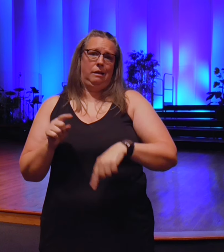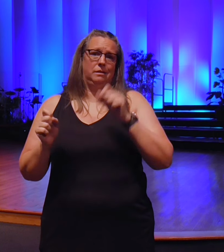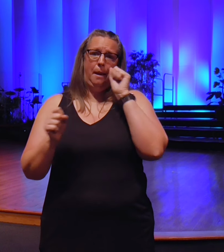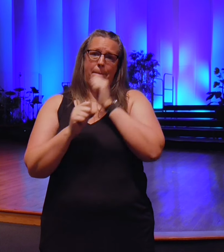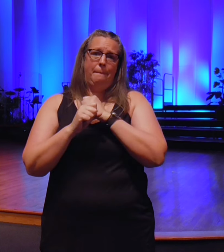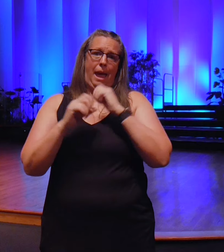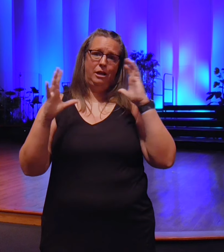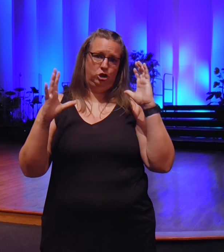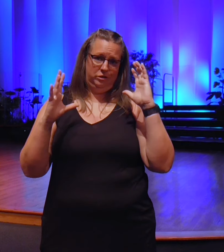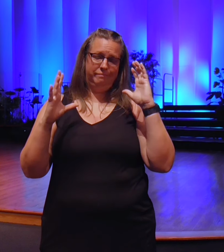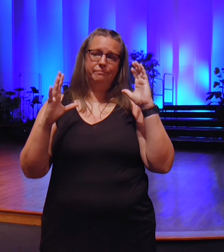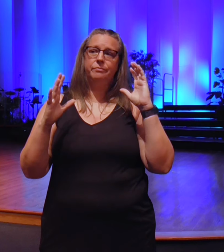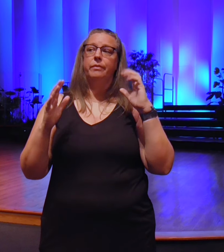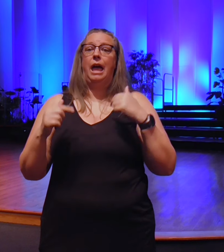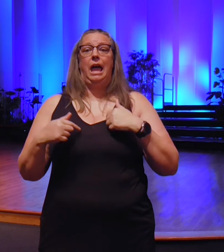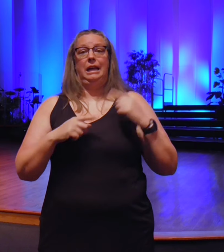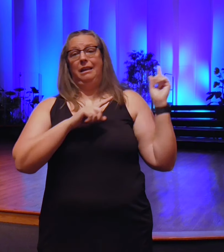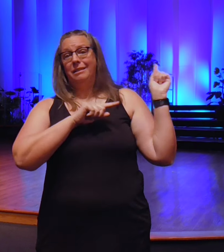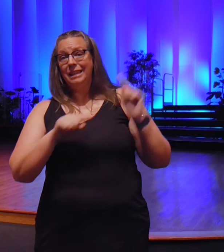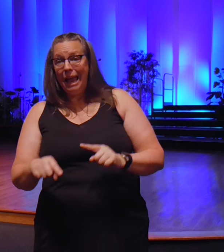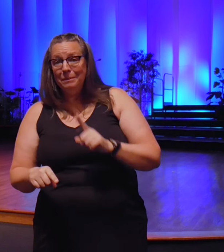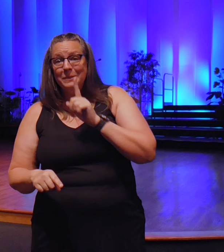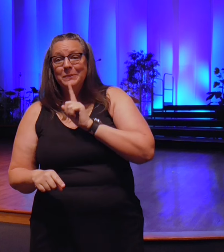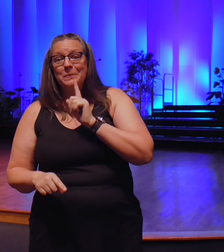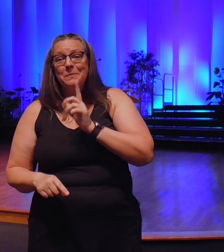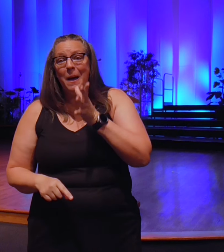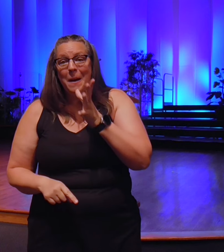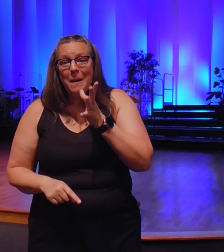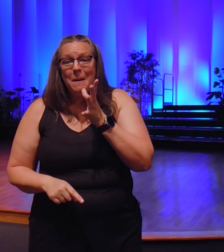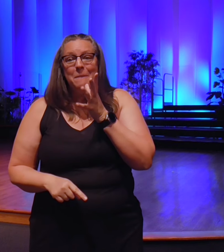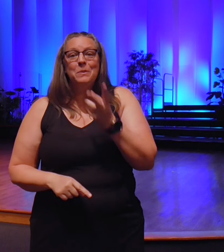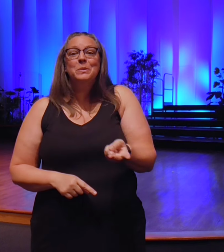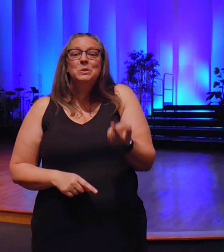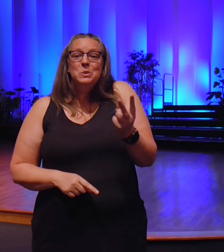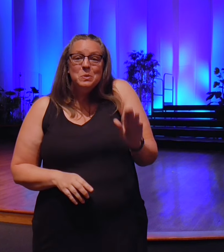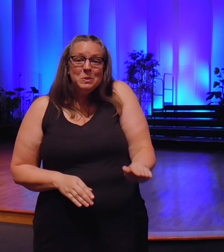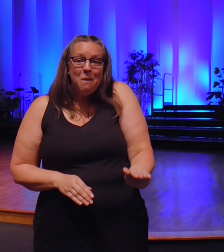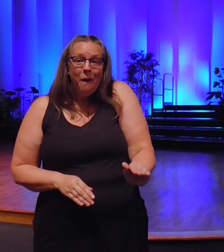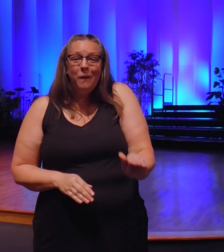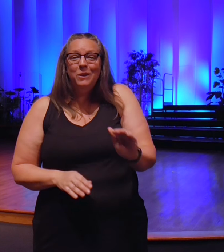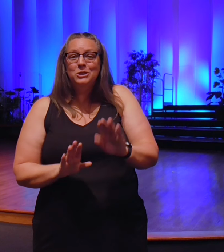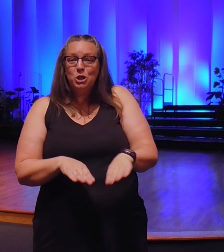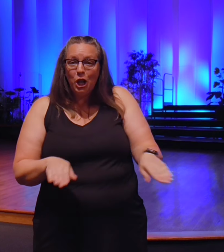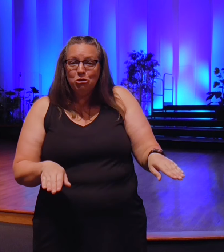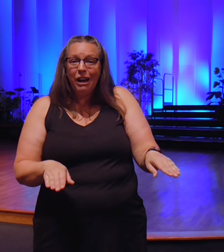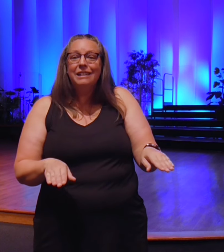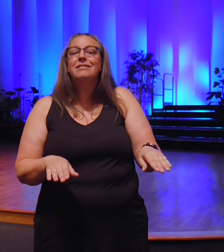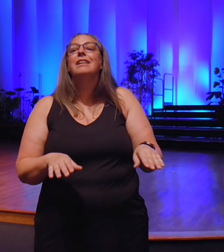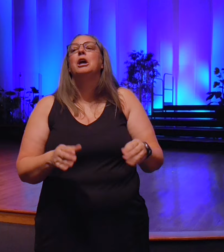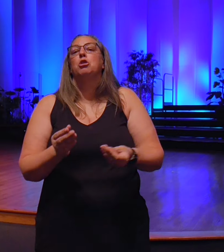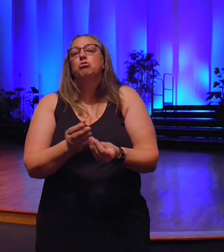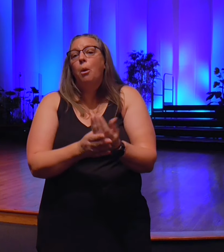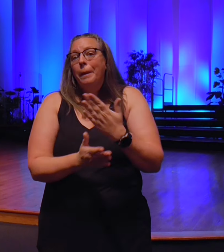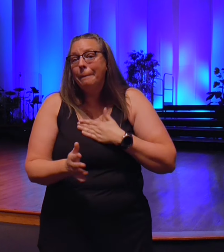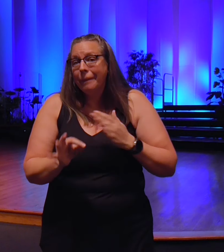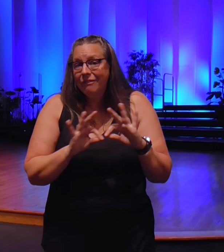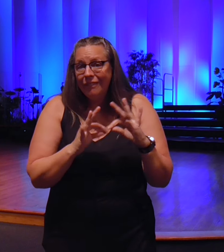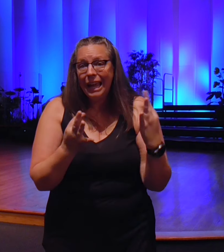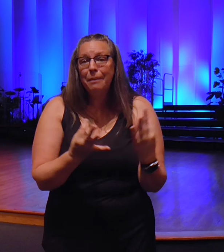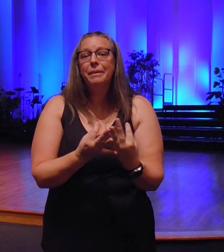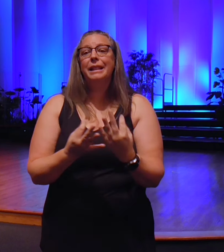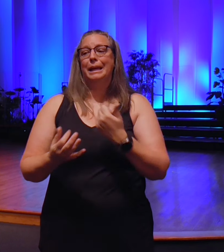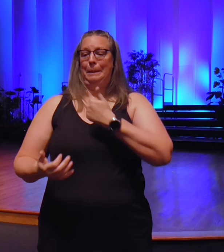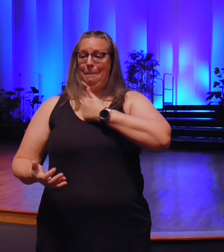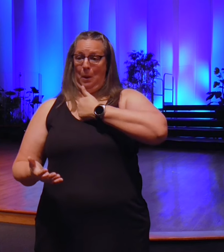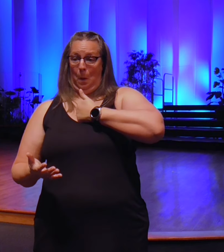imagine. I'm coming here as a single mother with 2 small children and growing my family, my own prosperity, the abundance